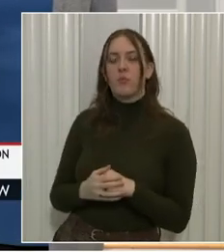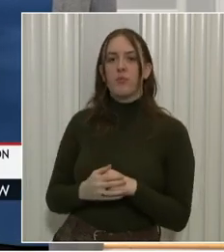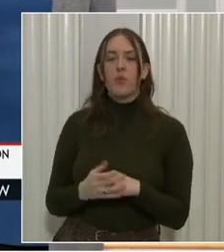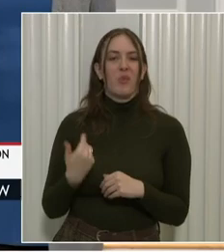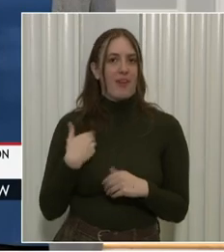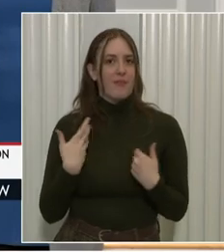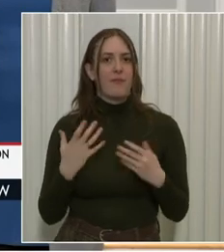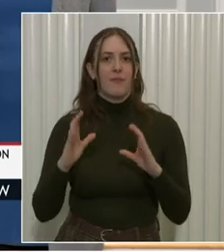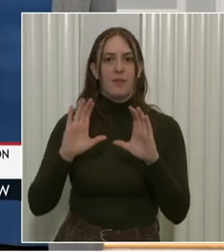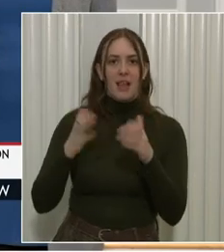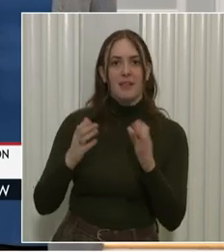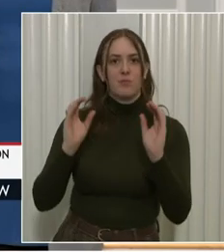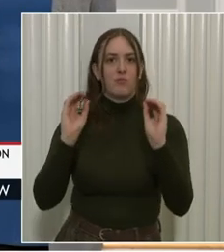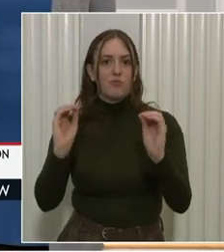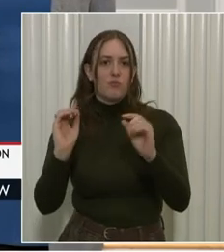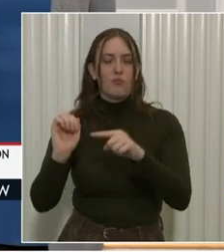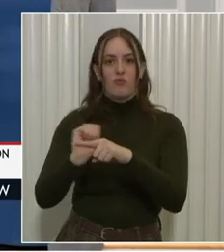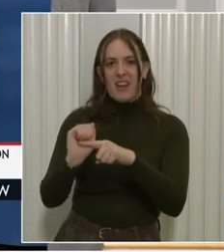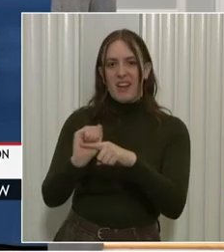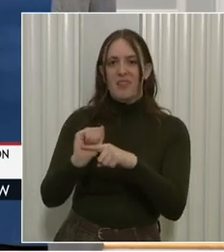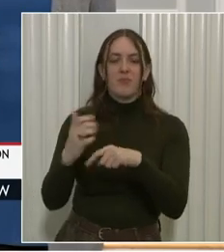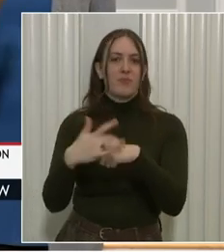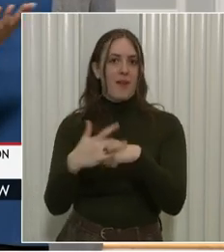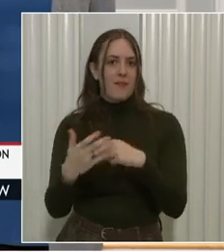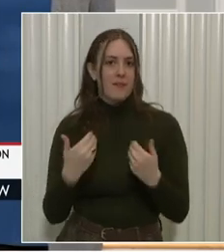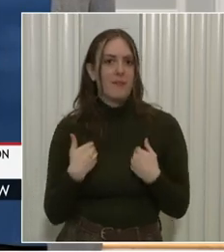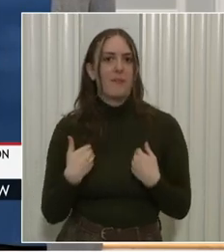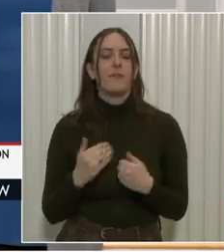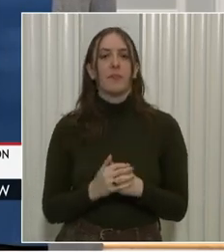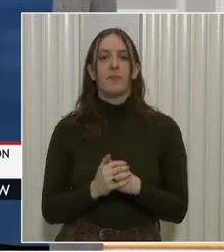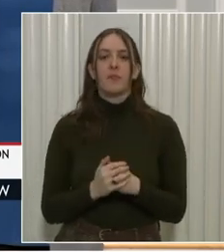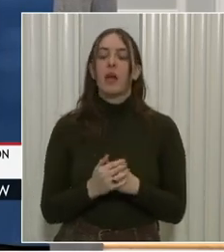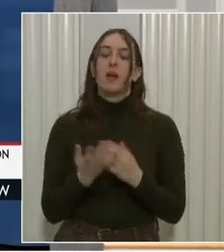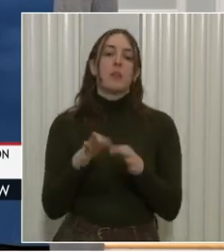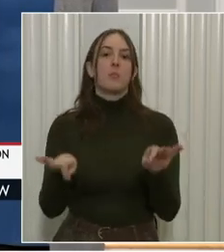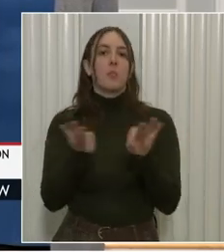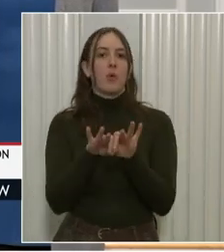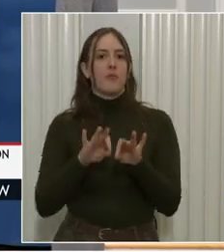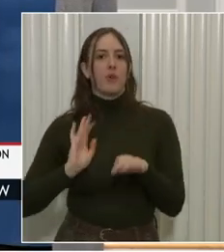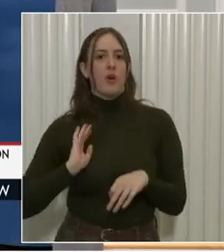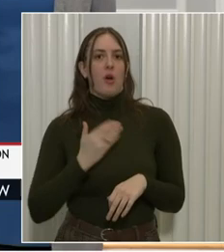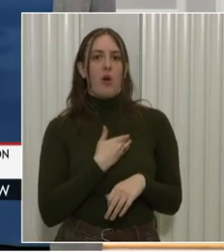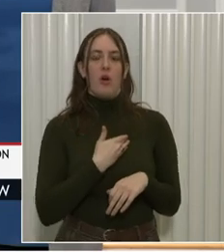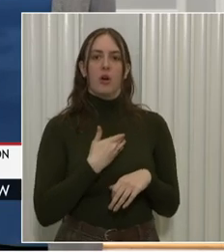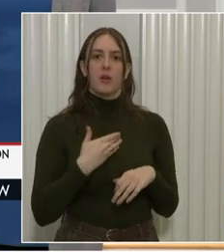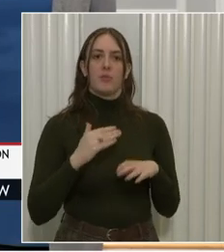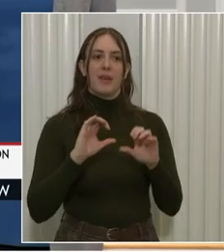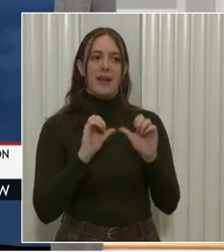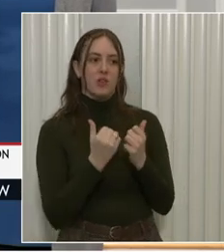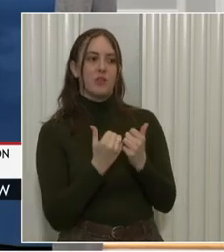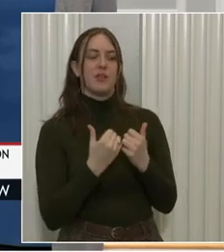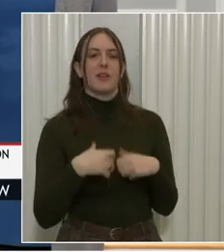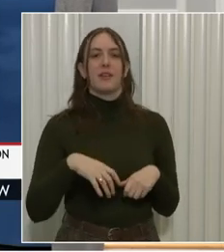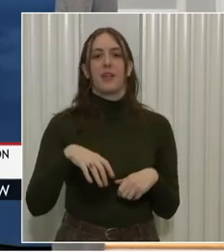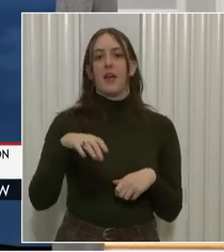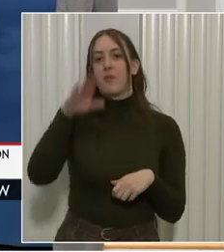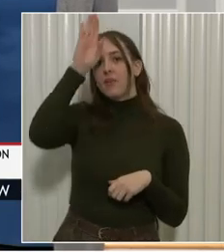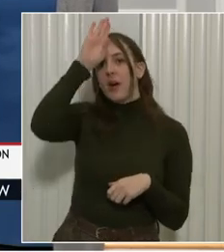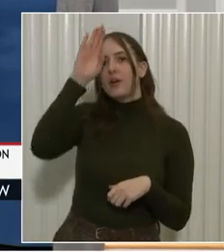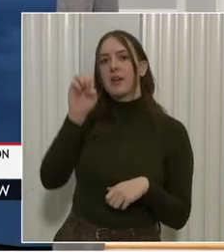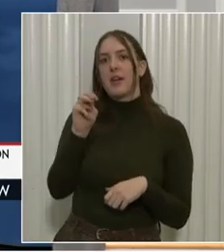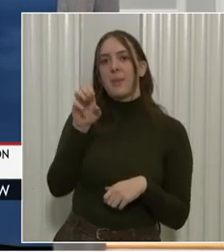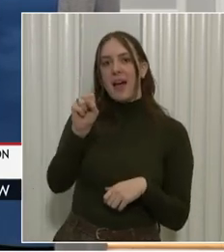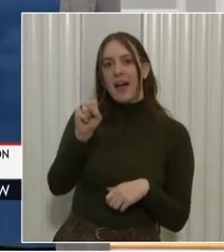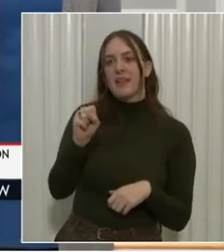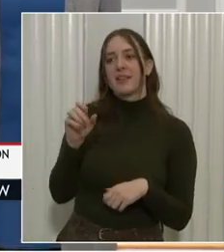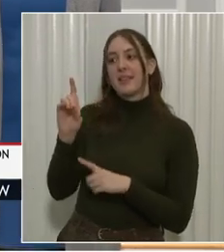been extremely beneficial to us that our agencies like fire and EMS and MPD have is a pipeline. And so we've really worked with